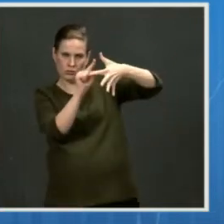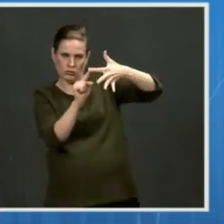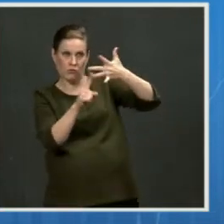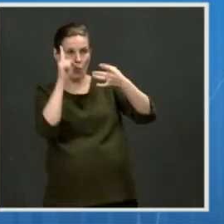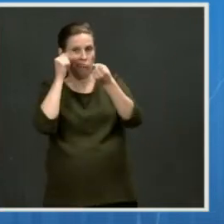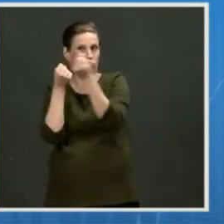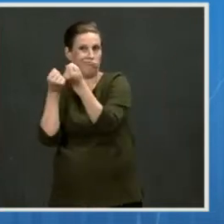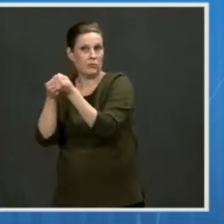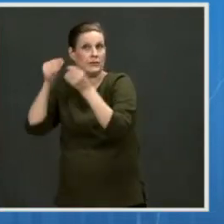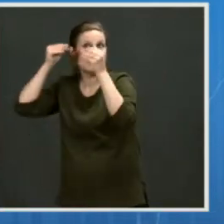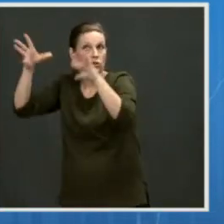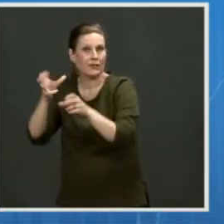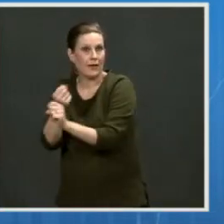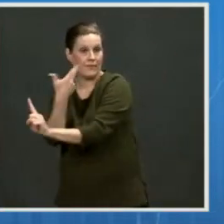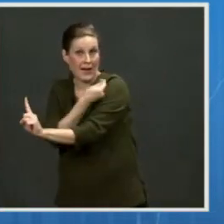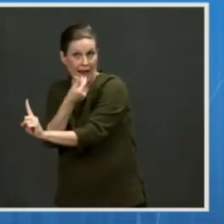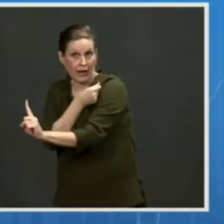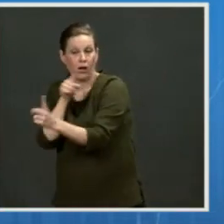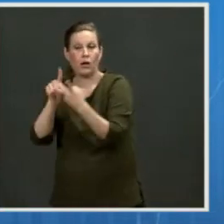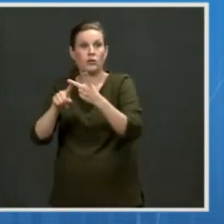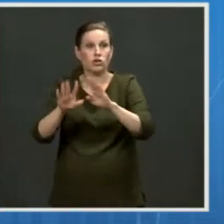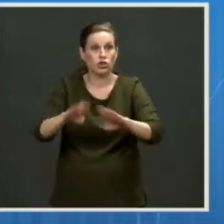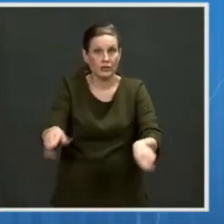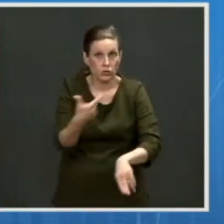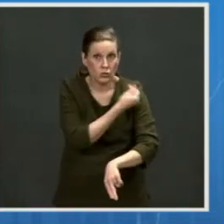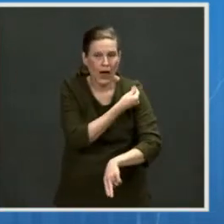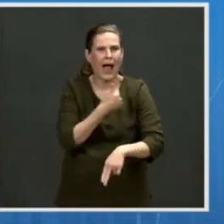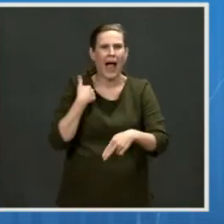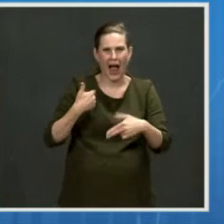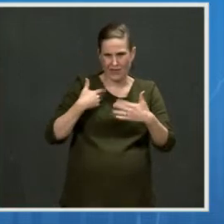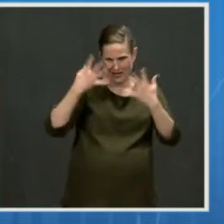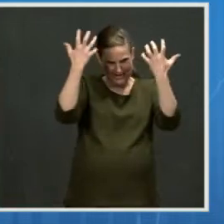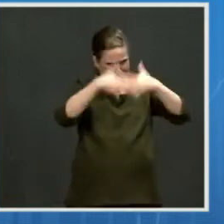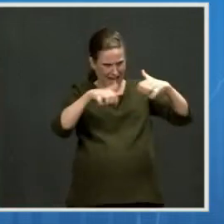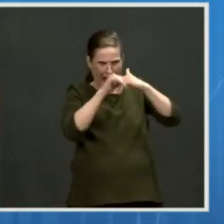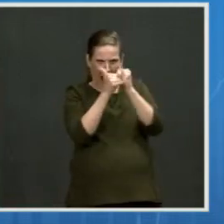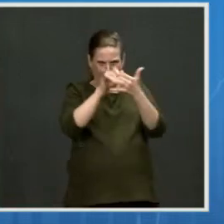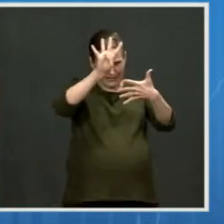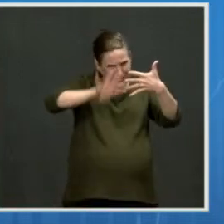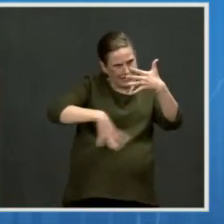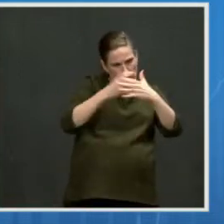And we're working closely with the Department of Ed and others to